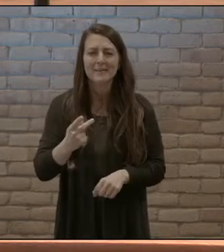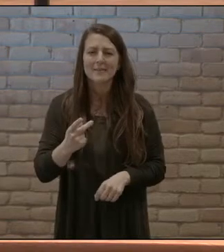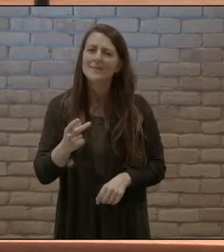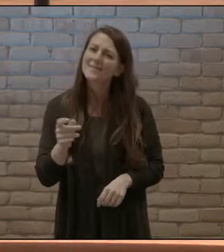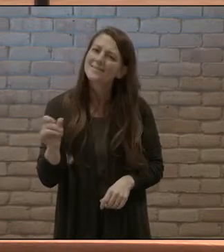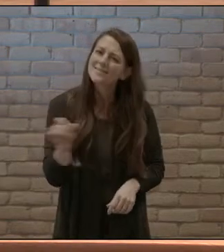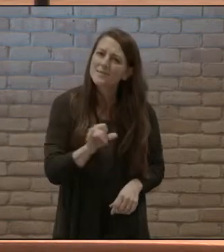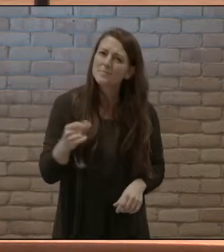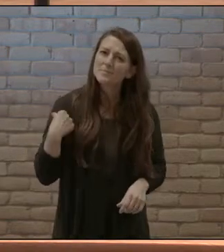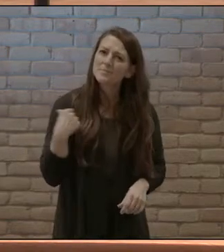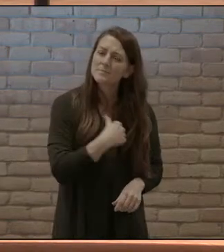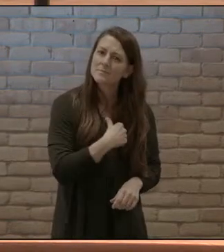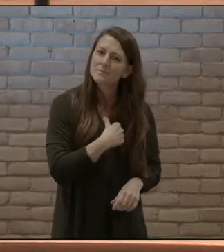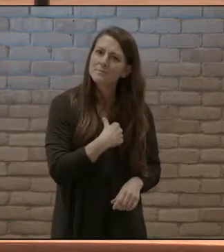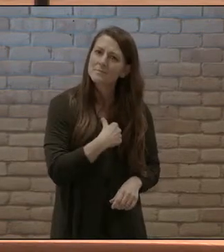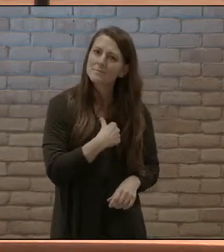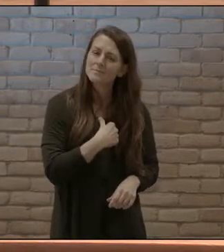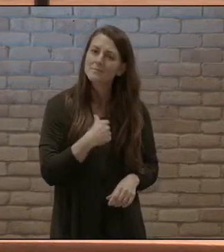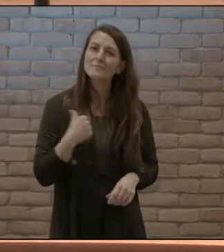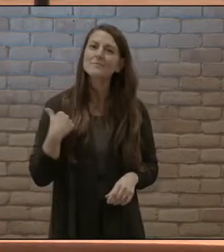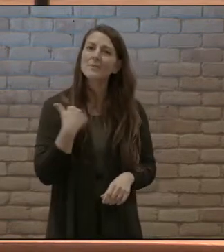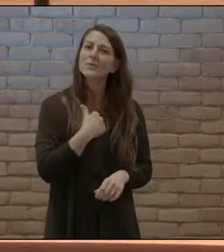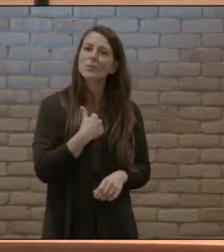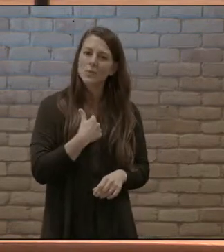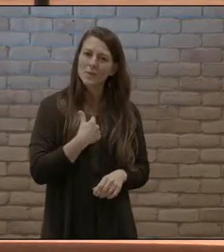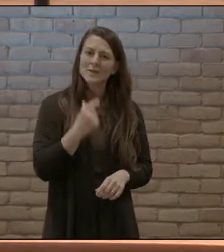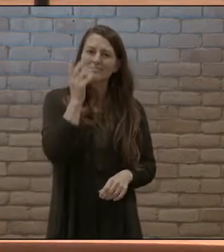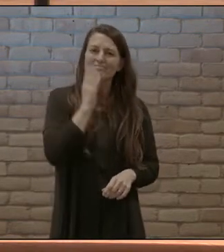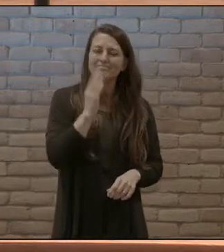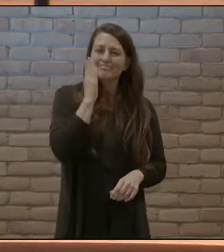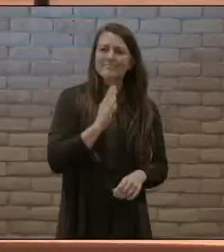As we walk through these challenging days,